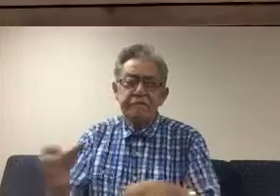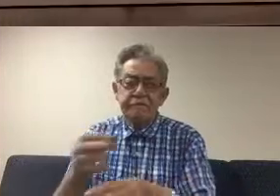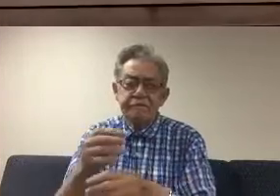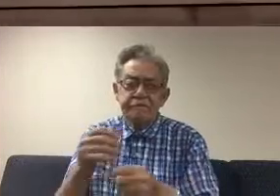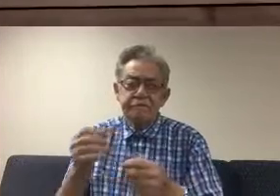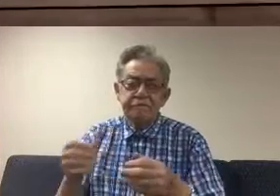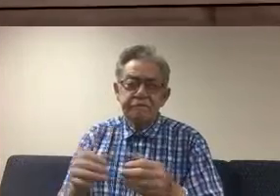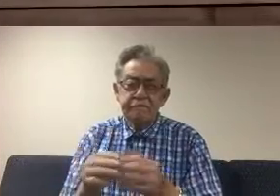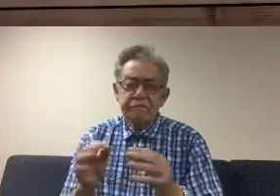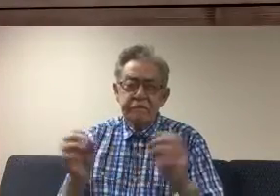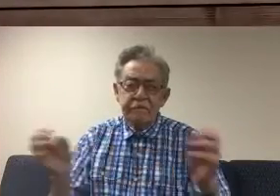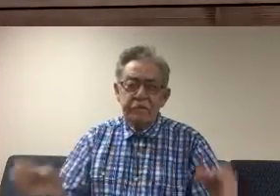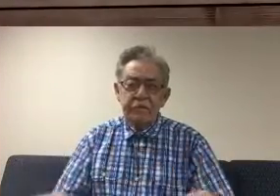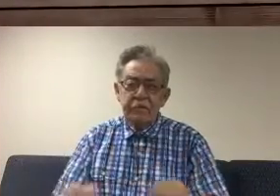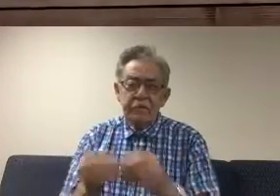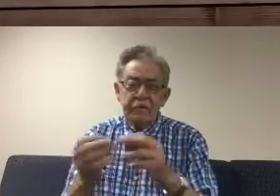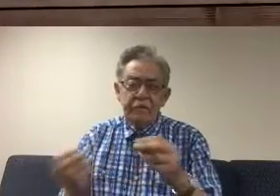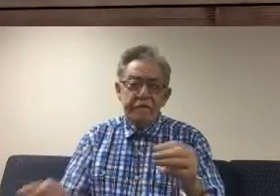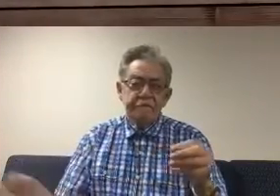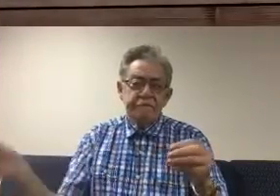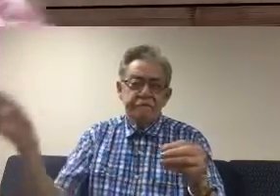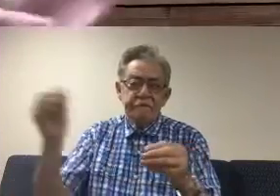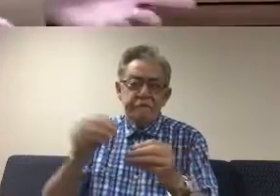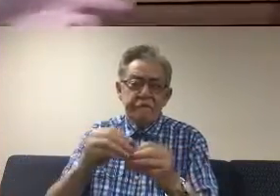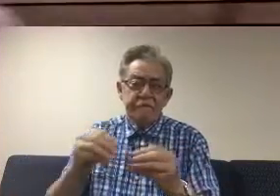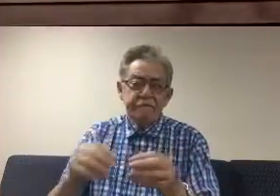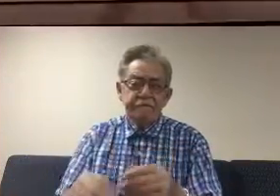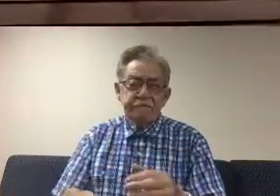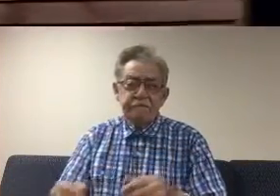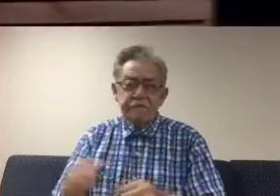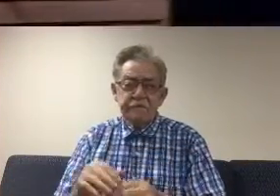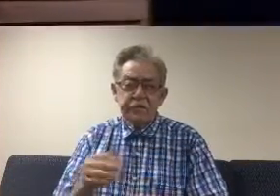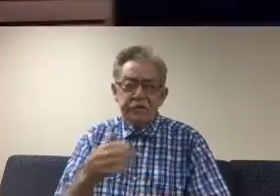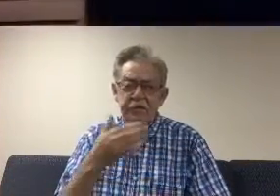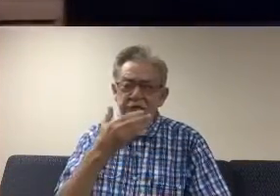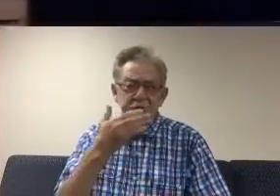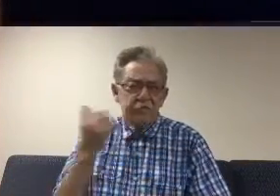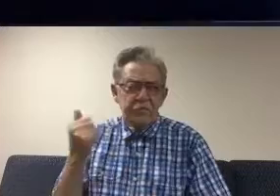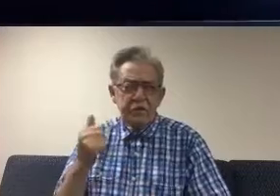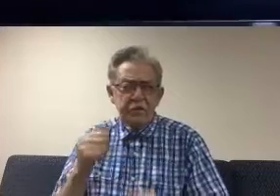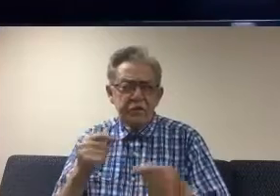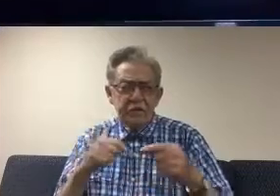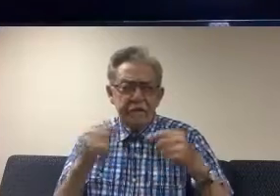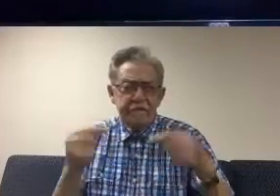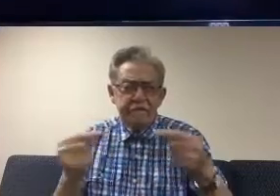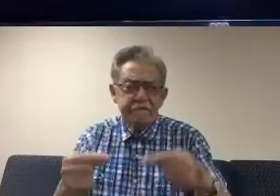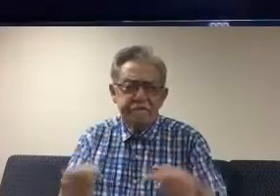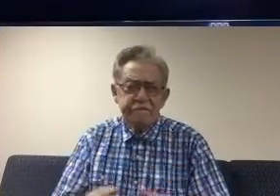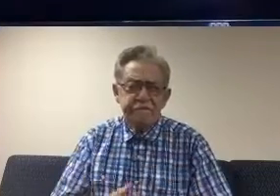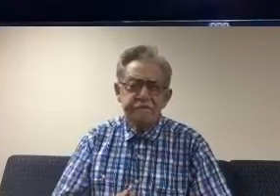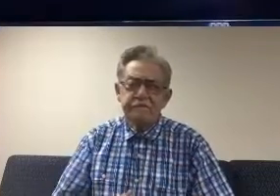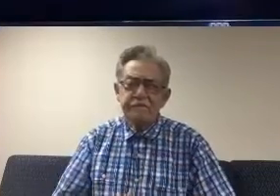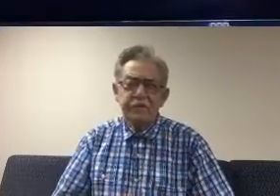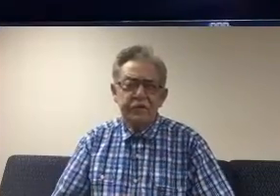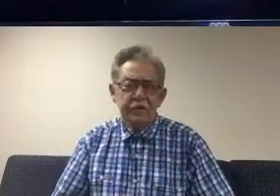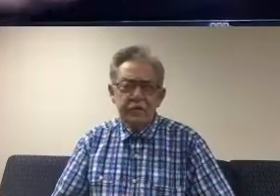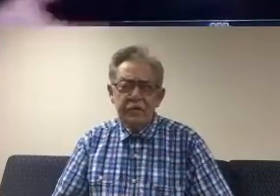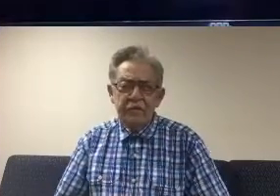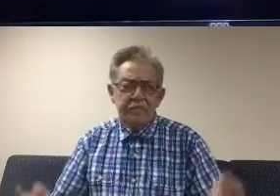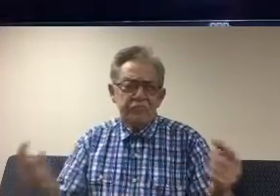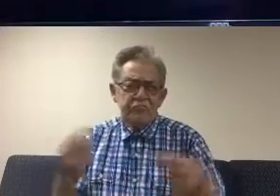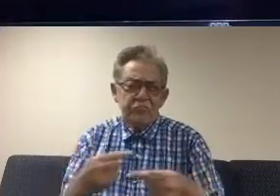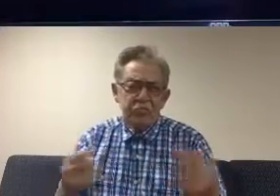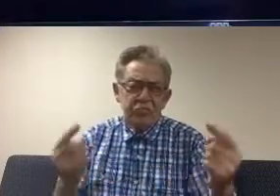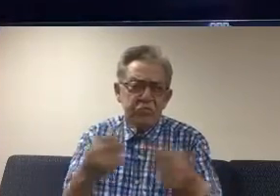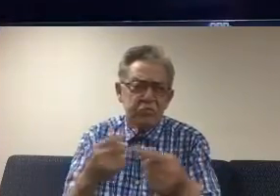That's what you need. It's not that you need a better argument, a better debate, a lot more scientific